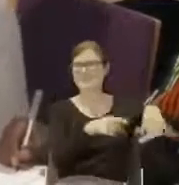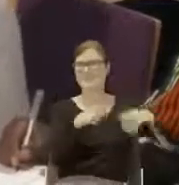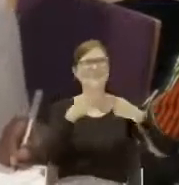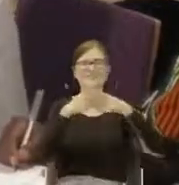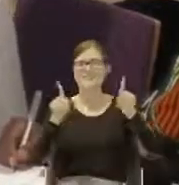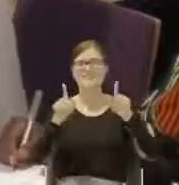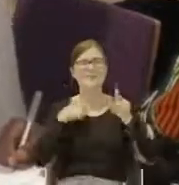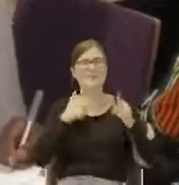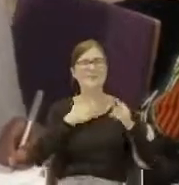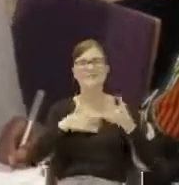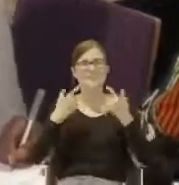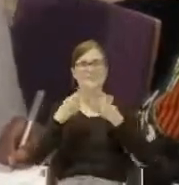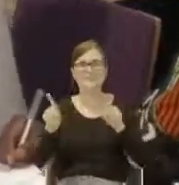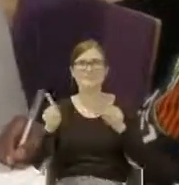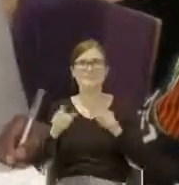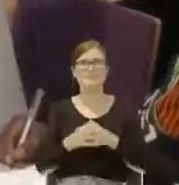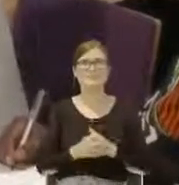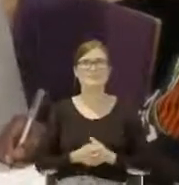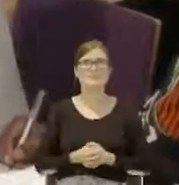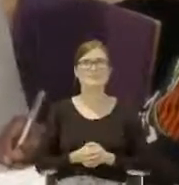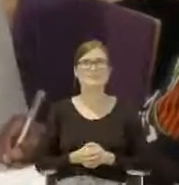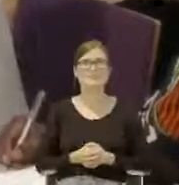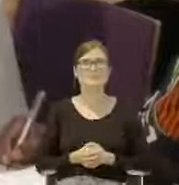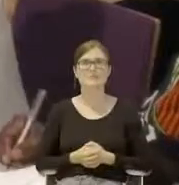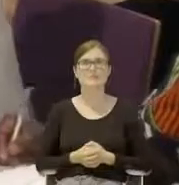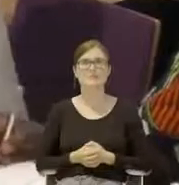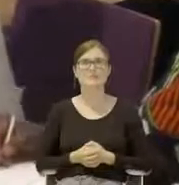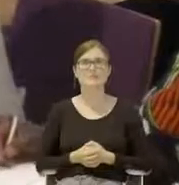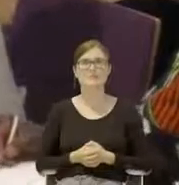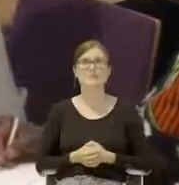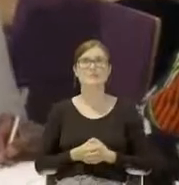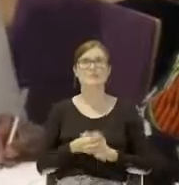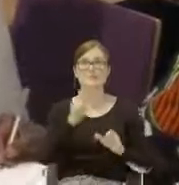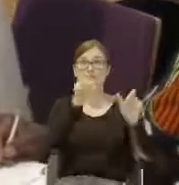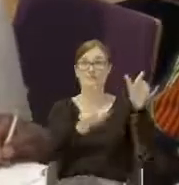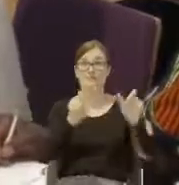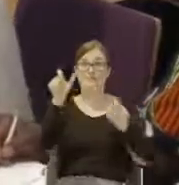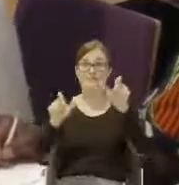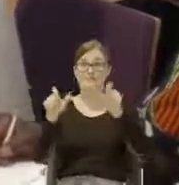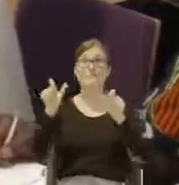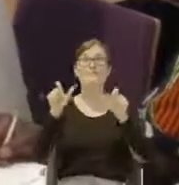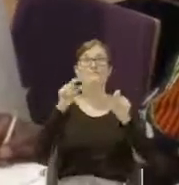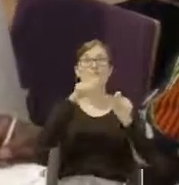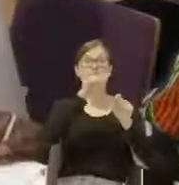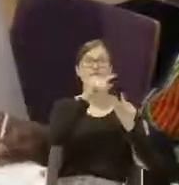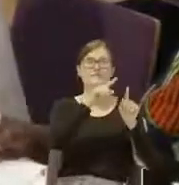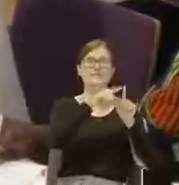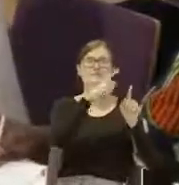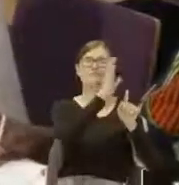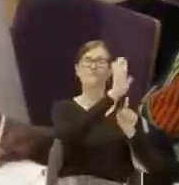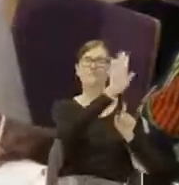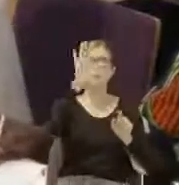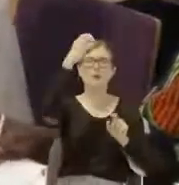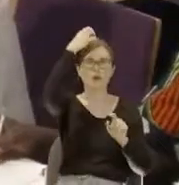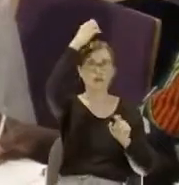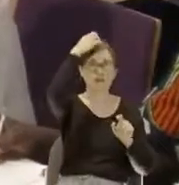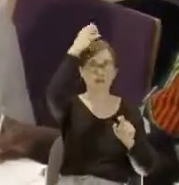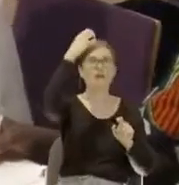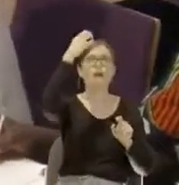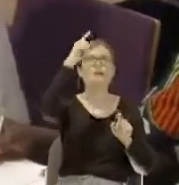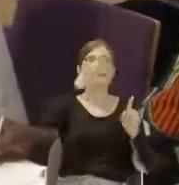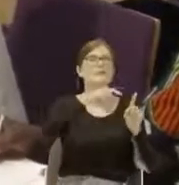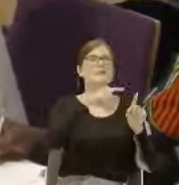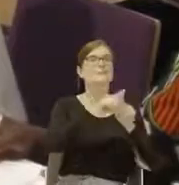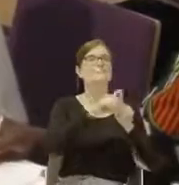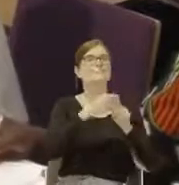all the spheres of government can actually advise on what they see the communities need. And it is